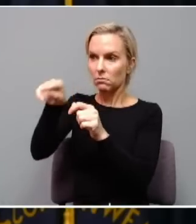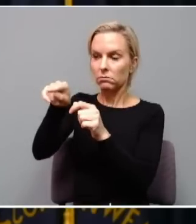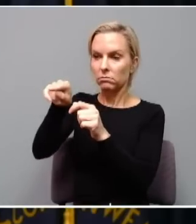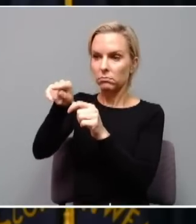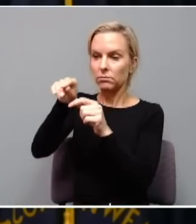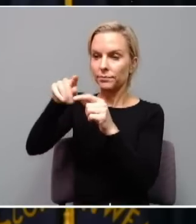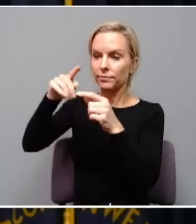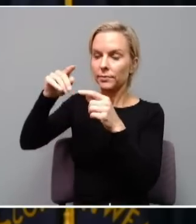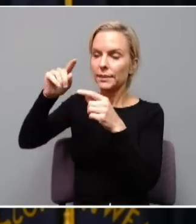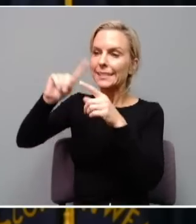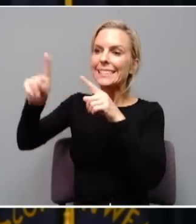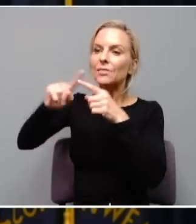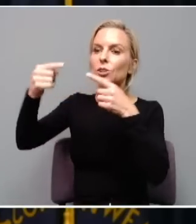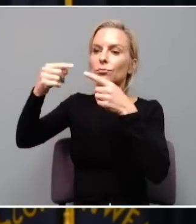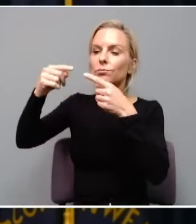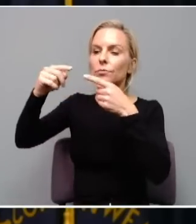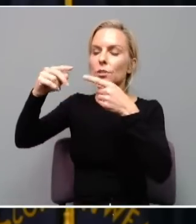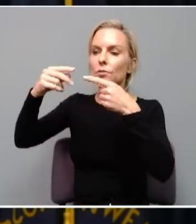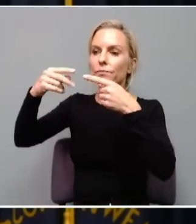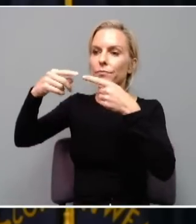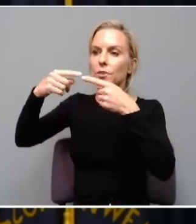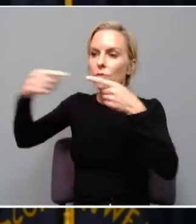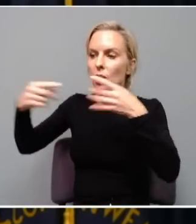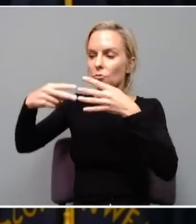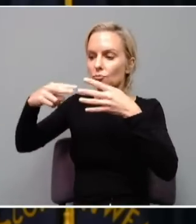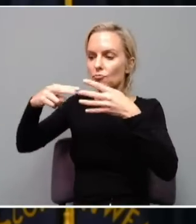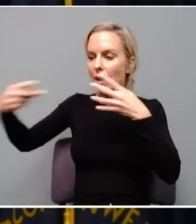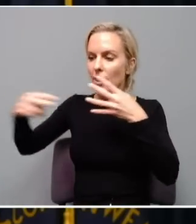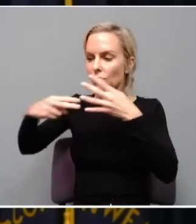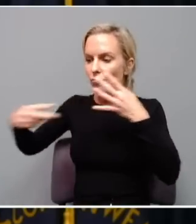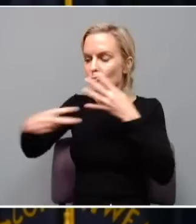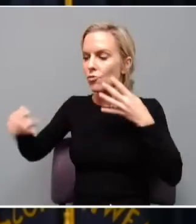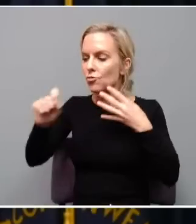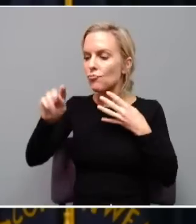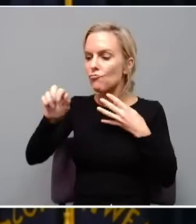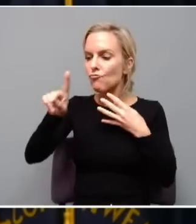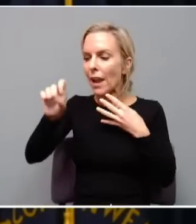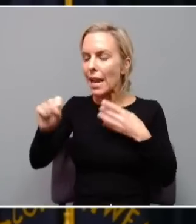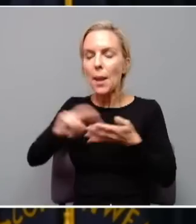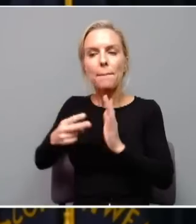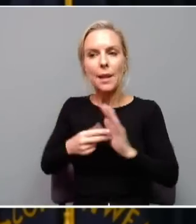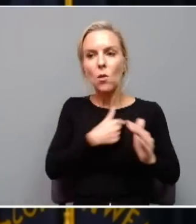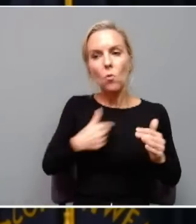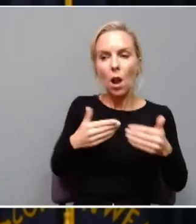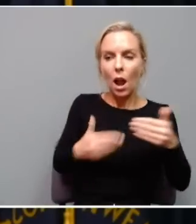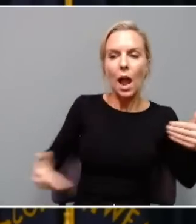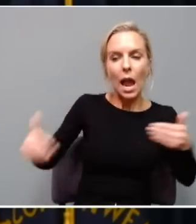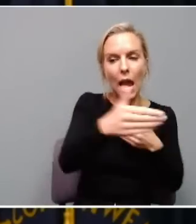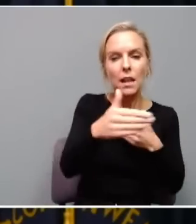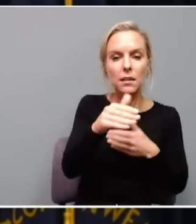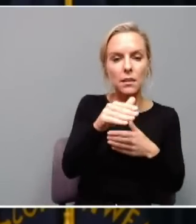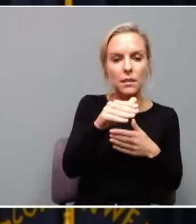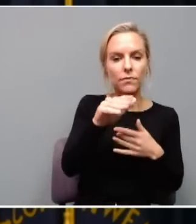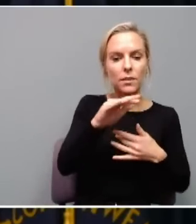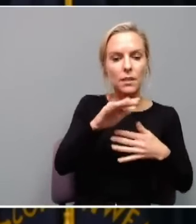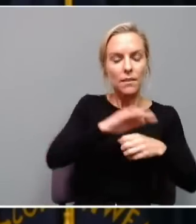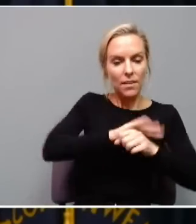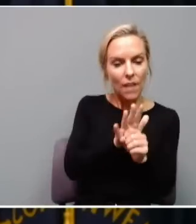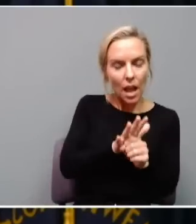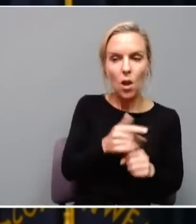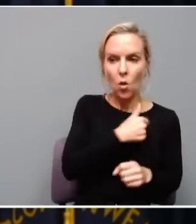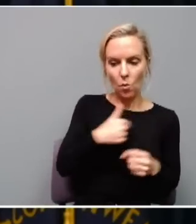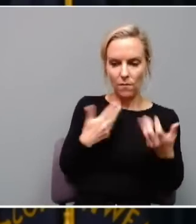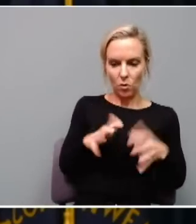we have to take one every year, it means we are ahead of the virus. We've learned how to deal with it, and we've set up a system that would